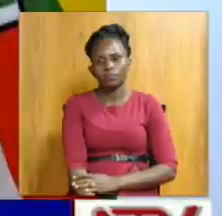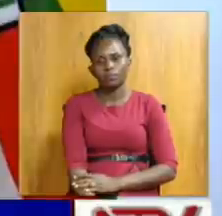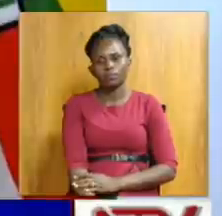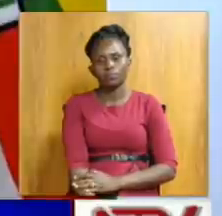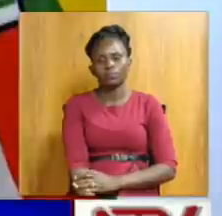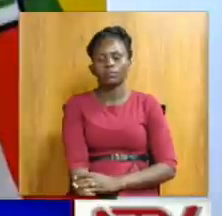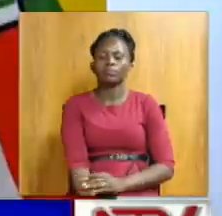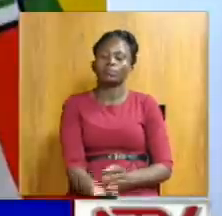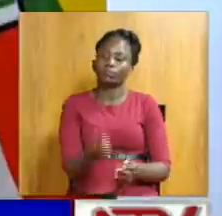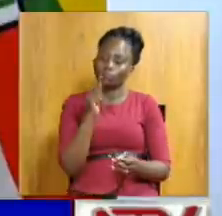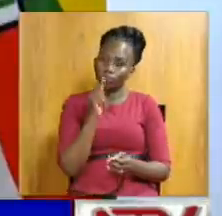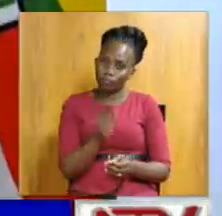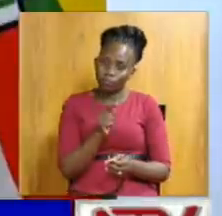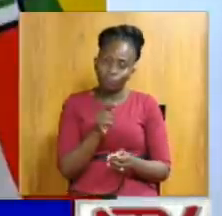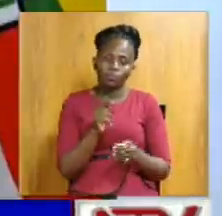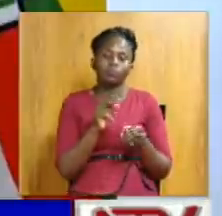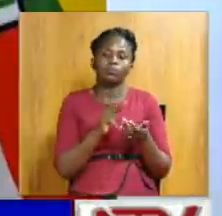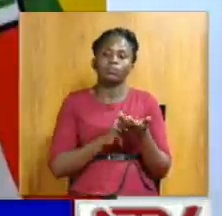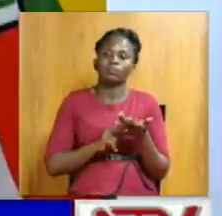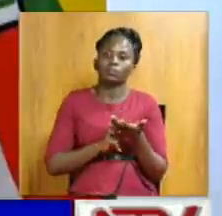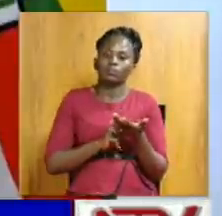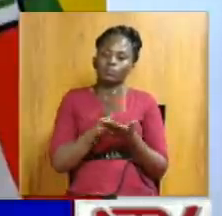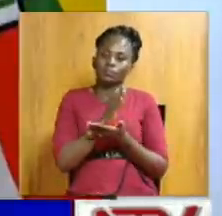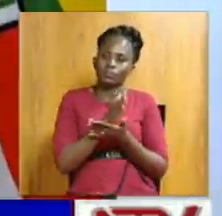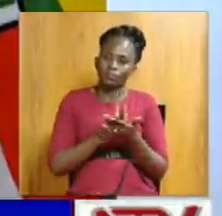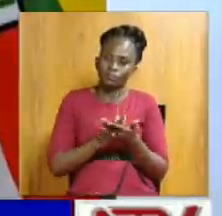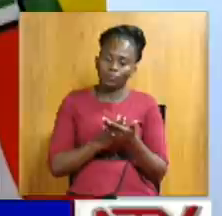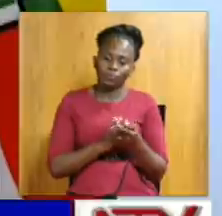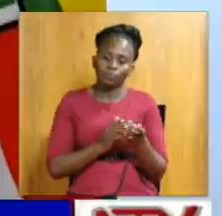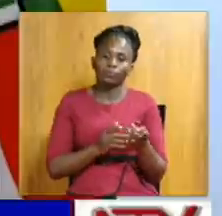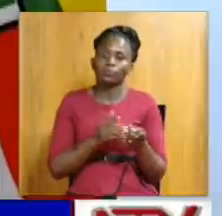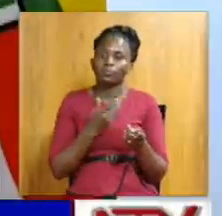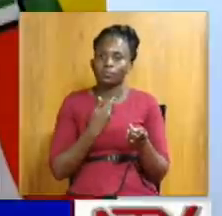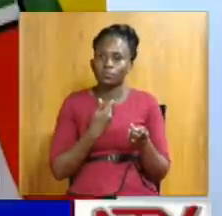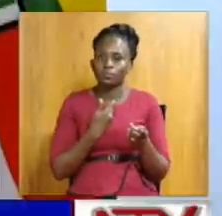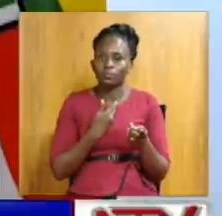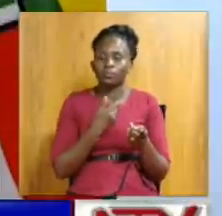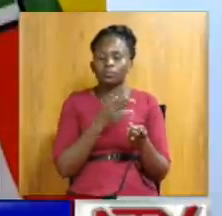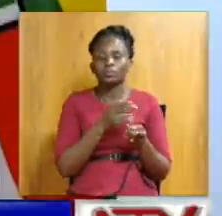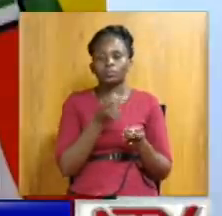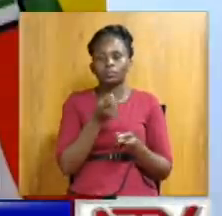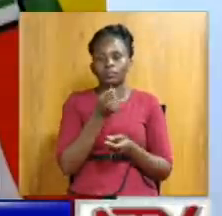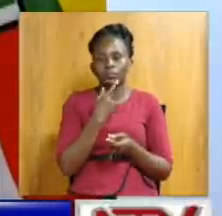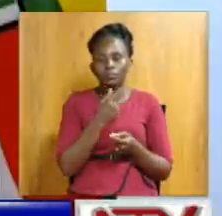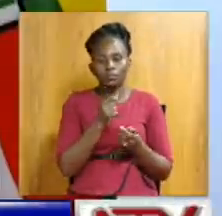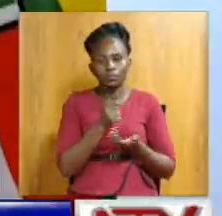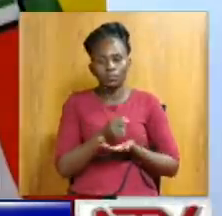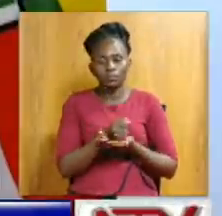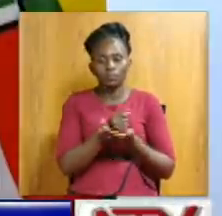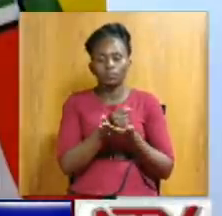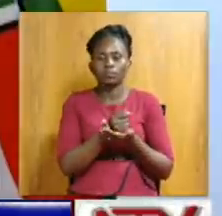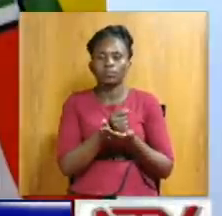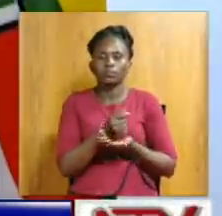Using some drugs that boost immunity and that